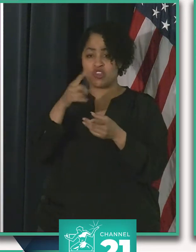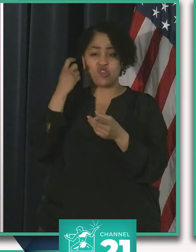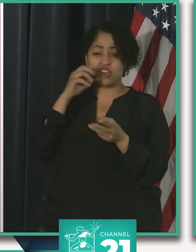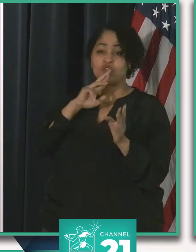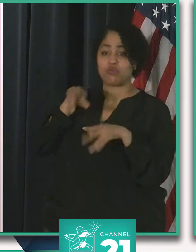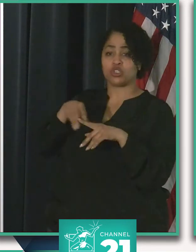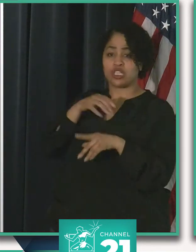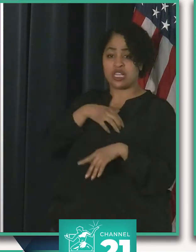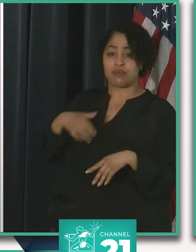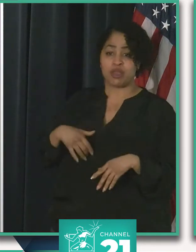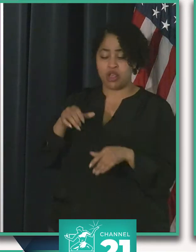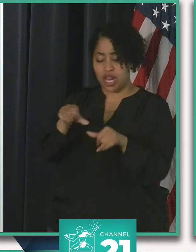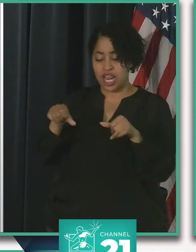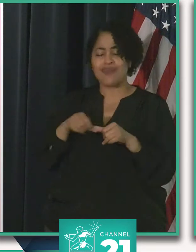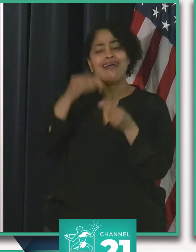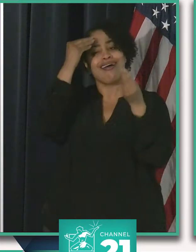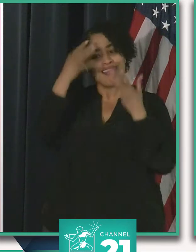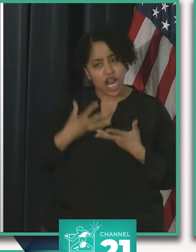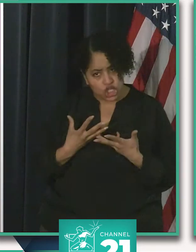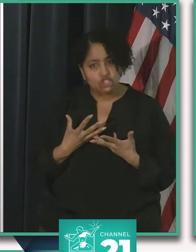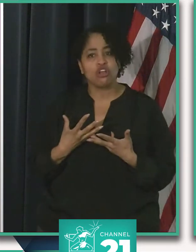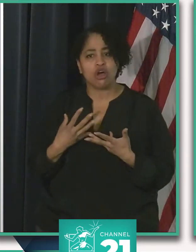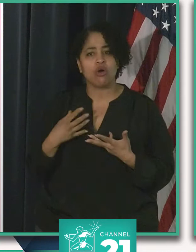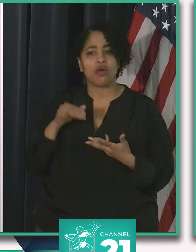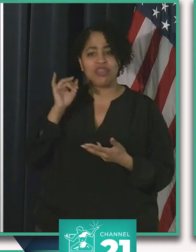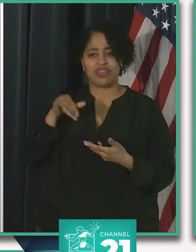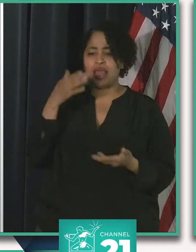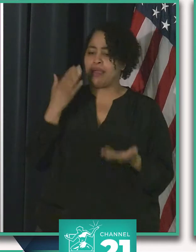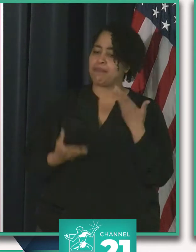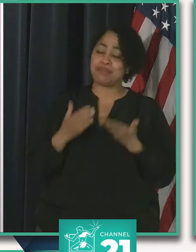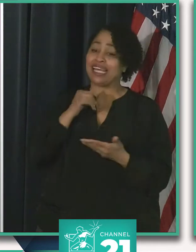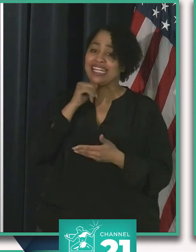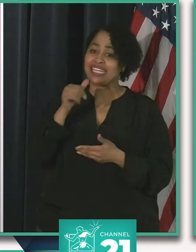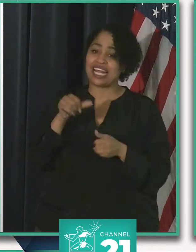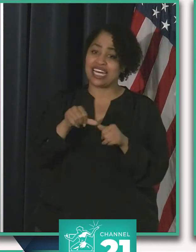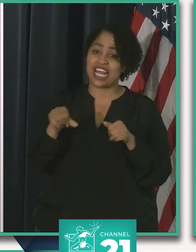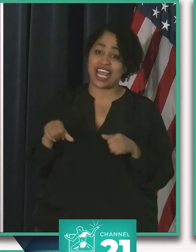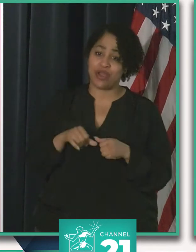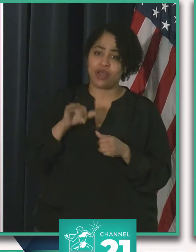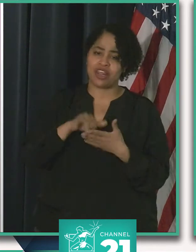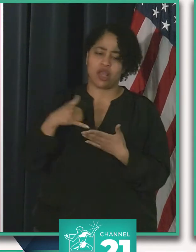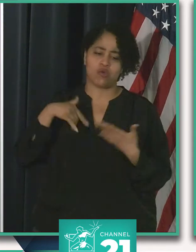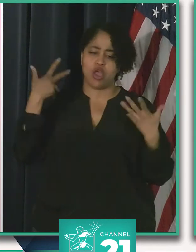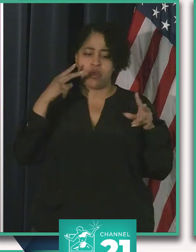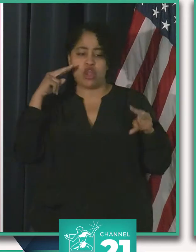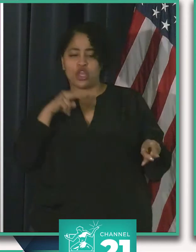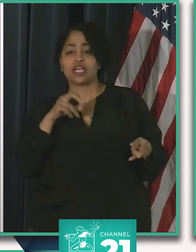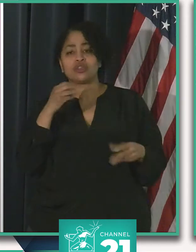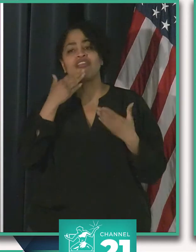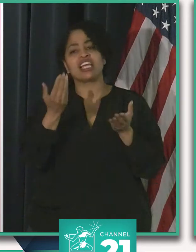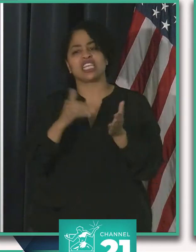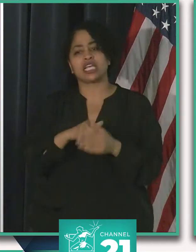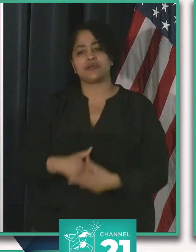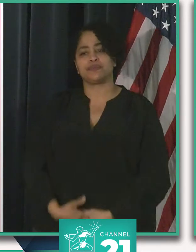mayor, you know, let us know, because that may not be a location that's on our radar. So thank you again.